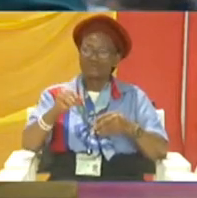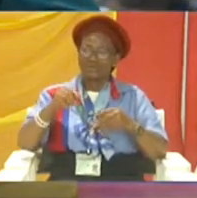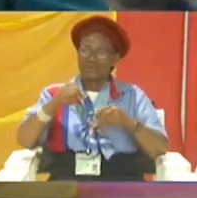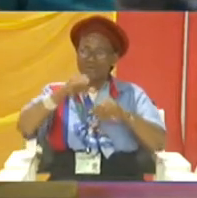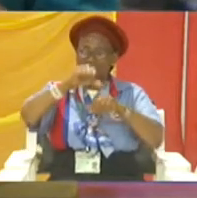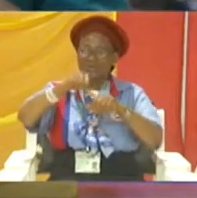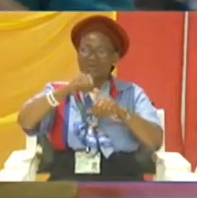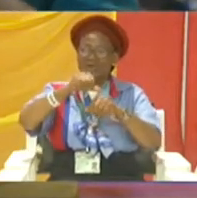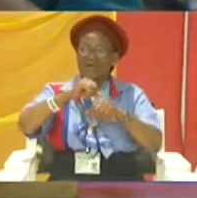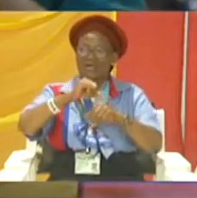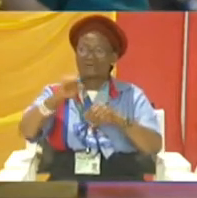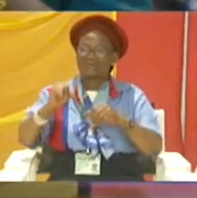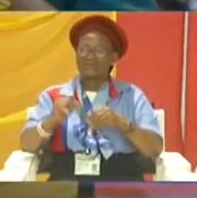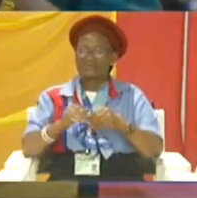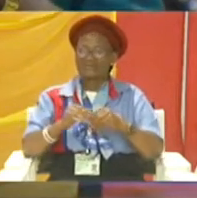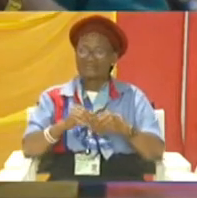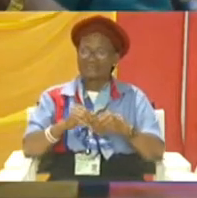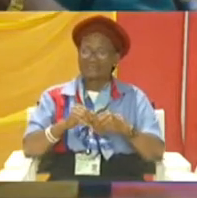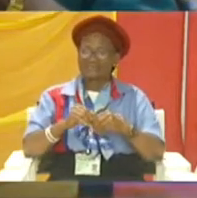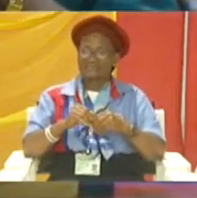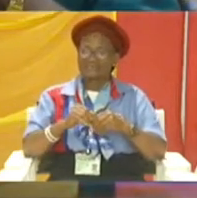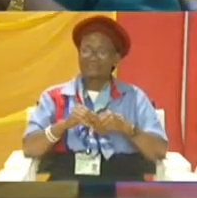anointing.